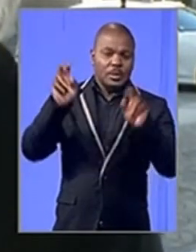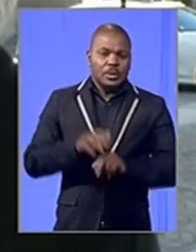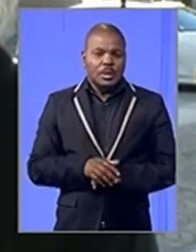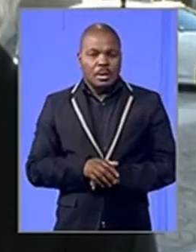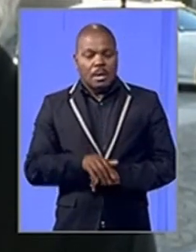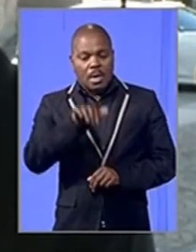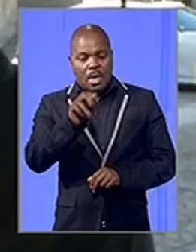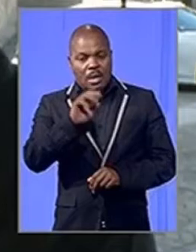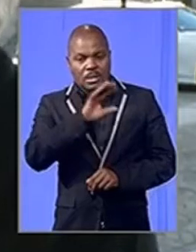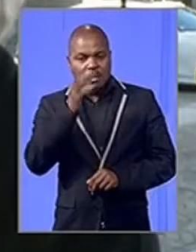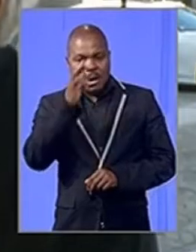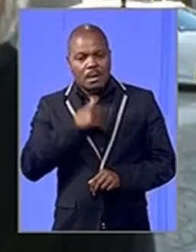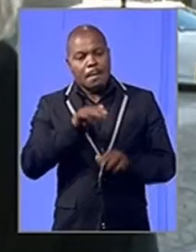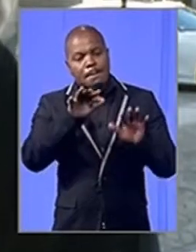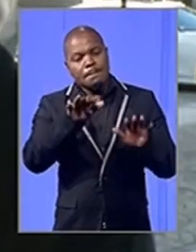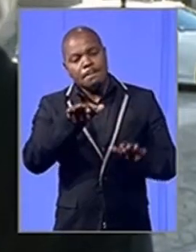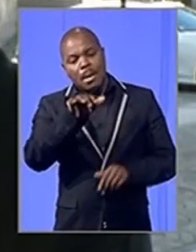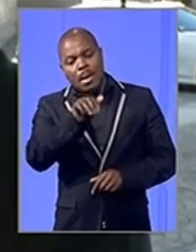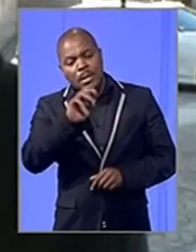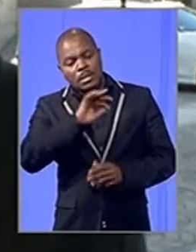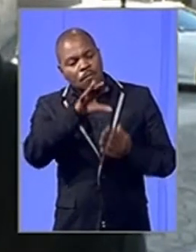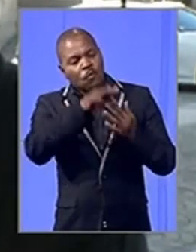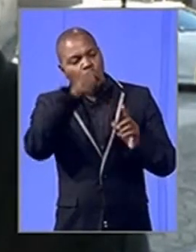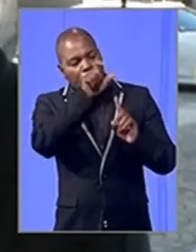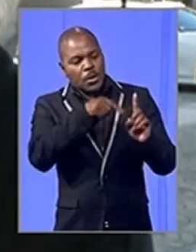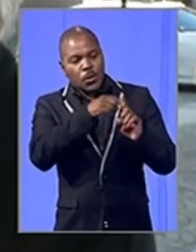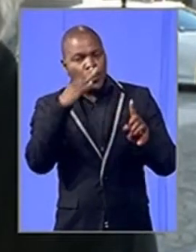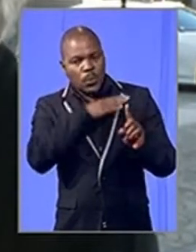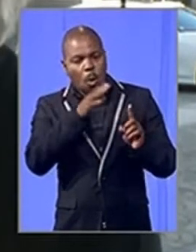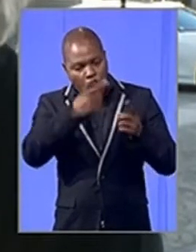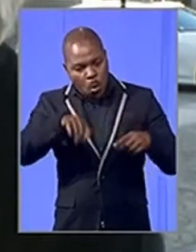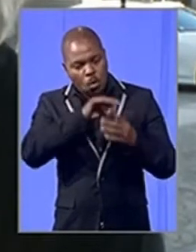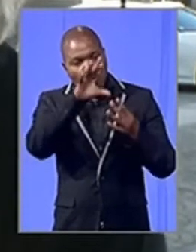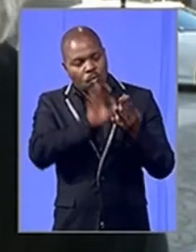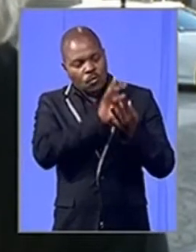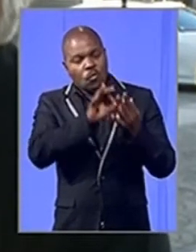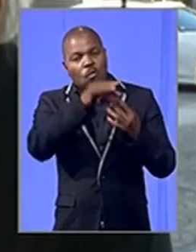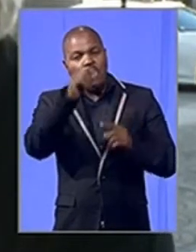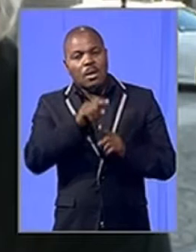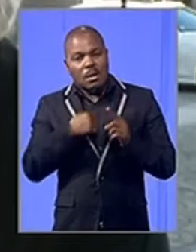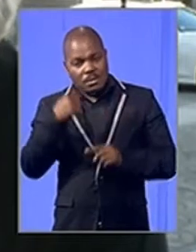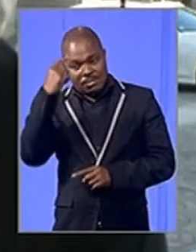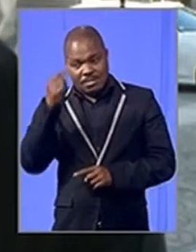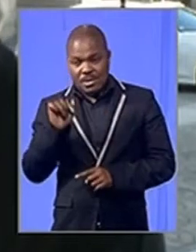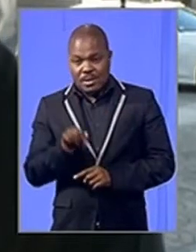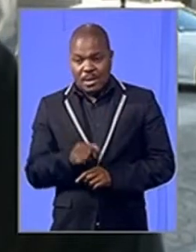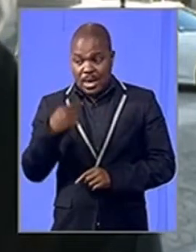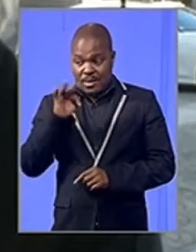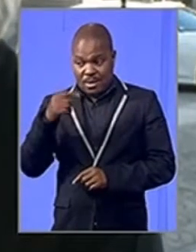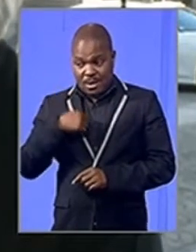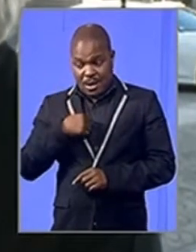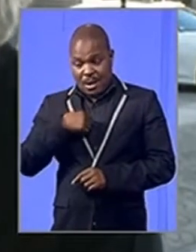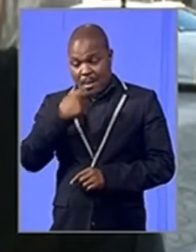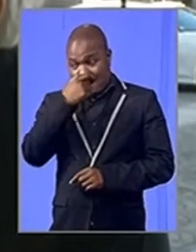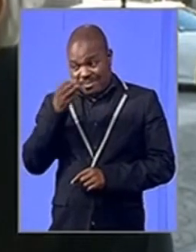President doesn't elect the Speaker, but the collective does, so he had to have had a say in it. If I was Cyril Ramaphosa, I would be terribly nervous about the fact